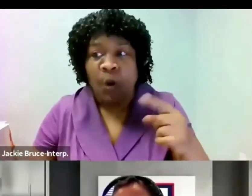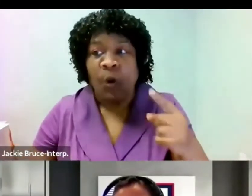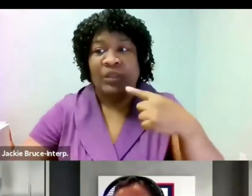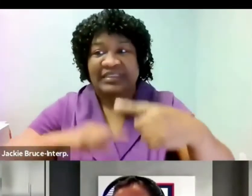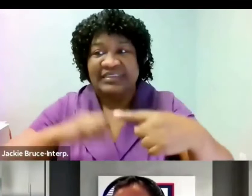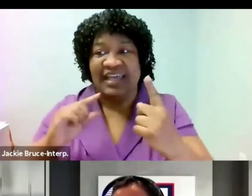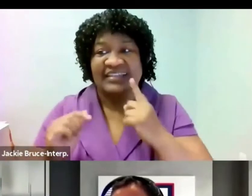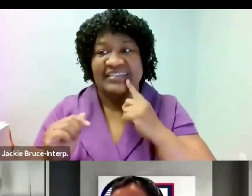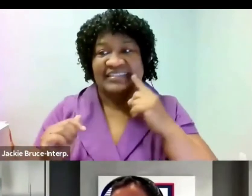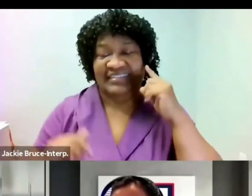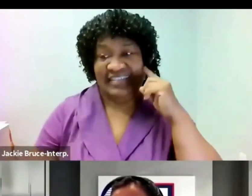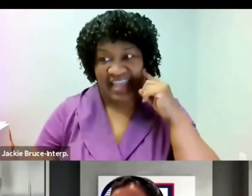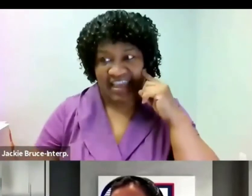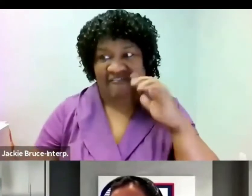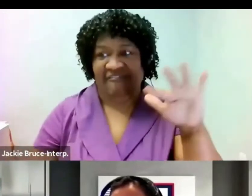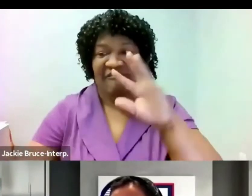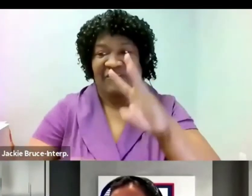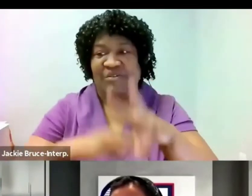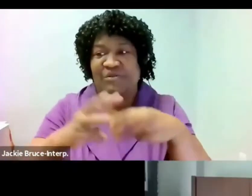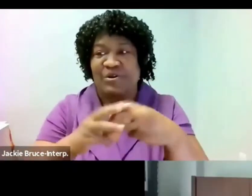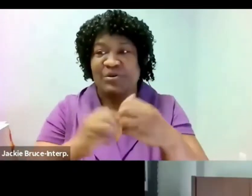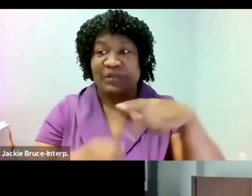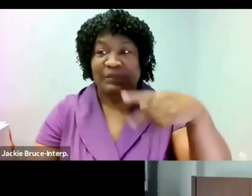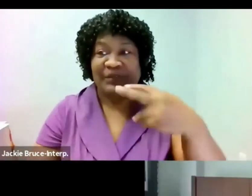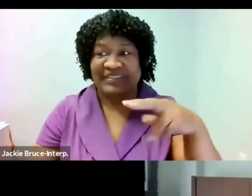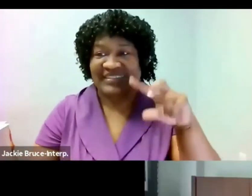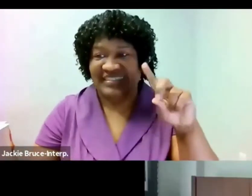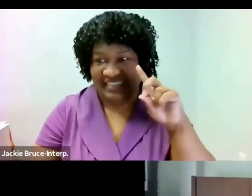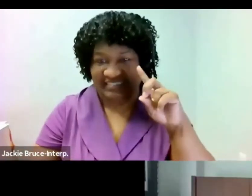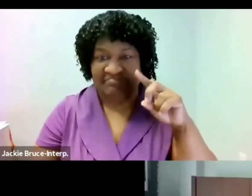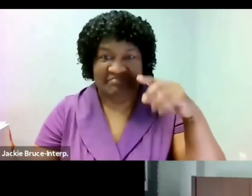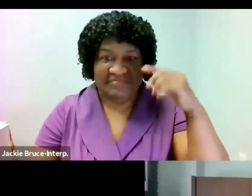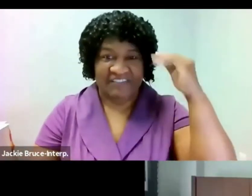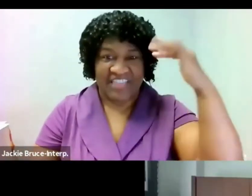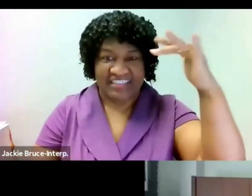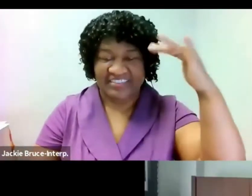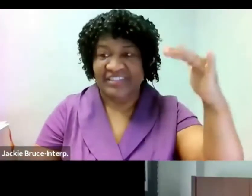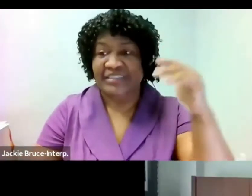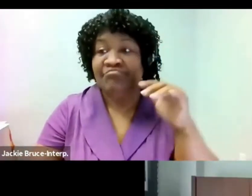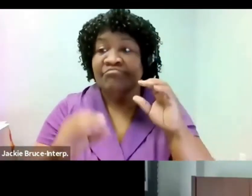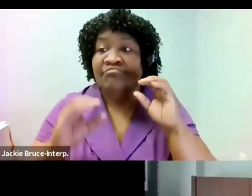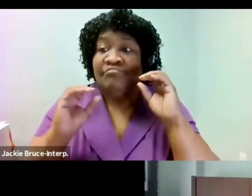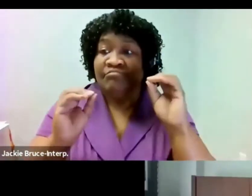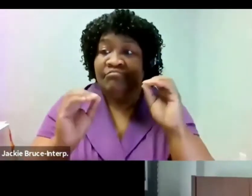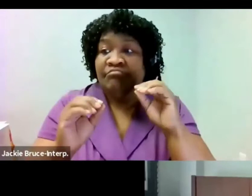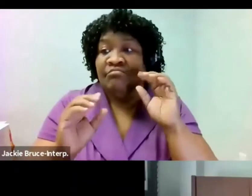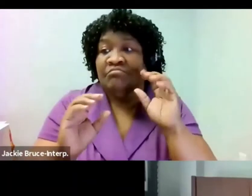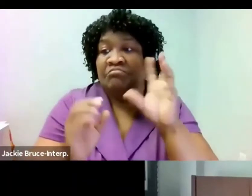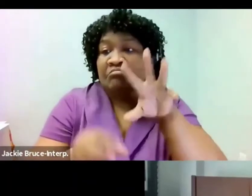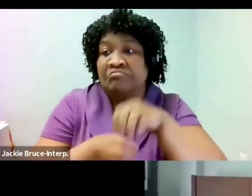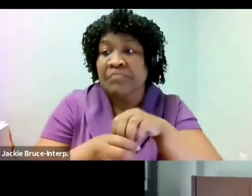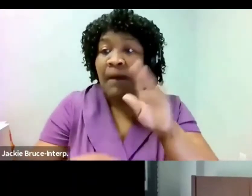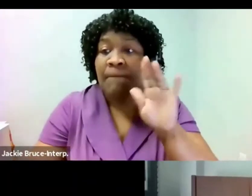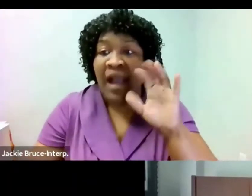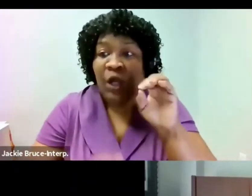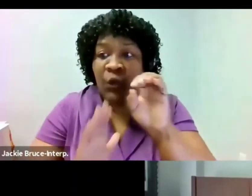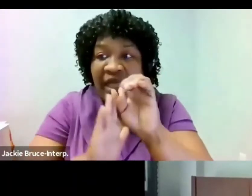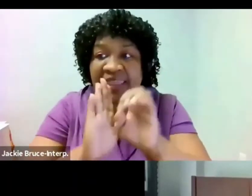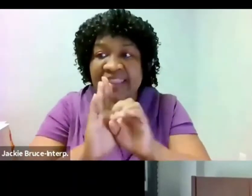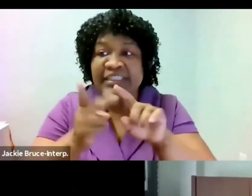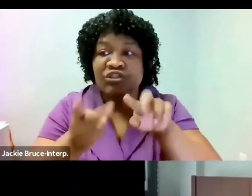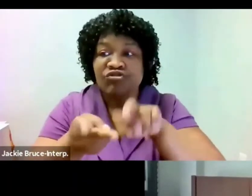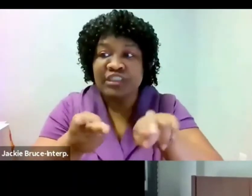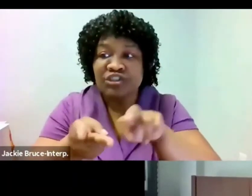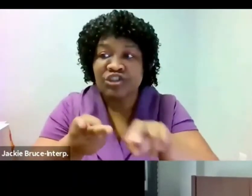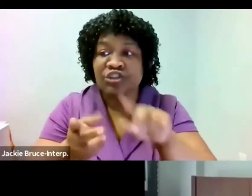deaf philosopher in the world with a doctorate in philosophy. Her academic publications are in bioethics, research